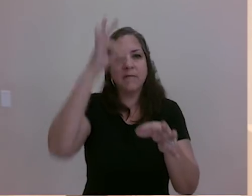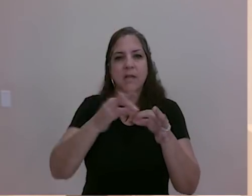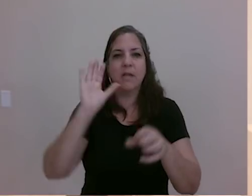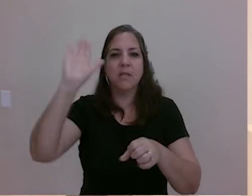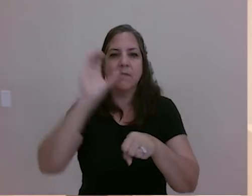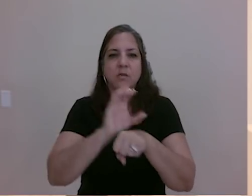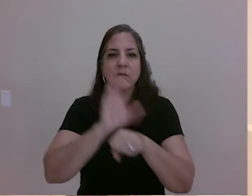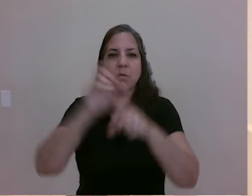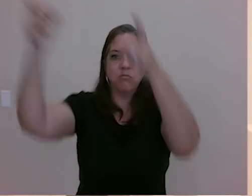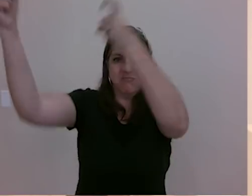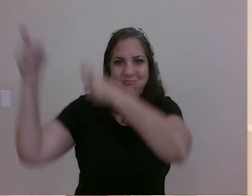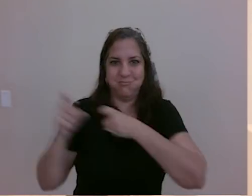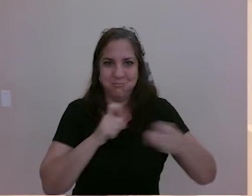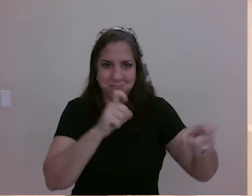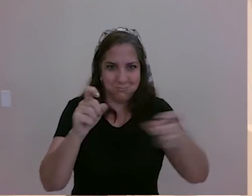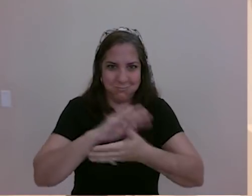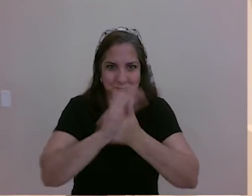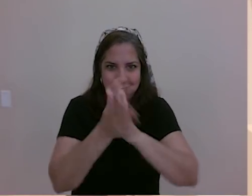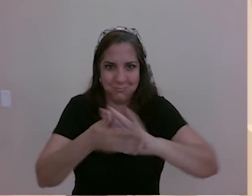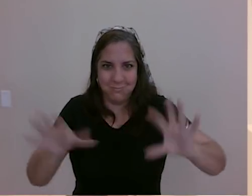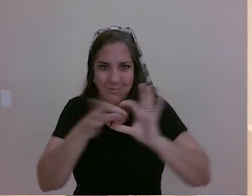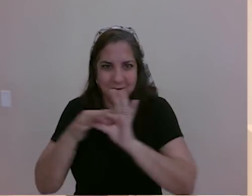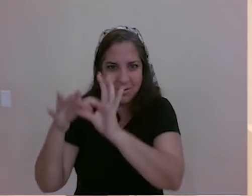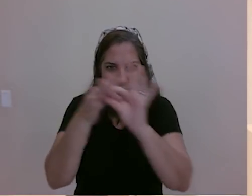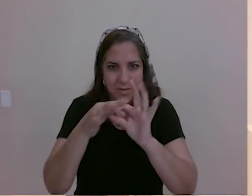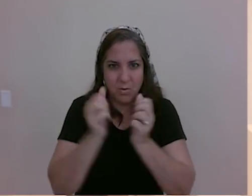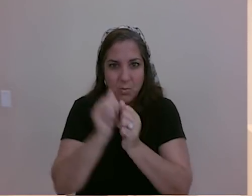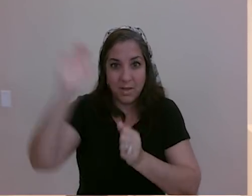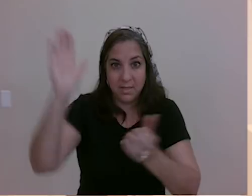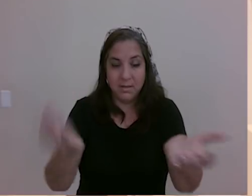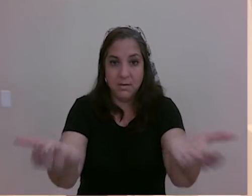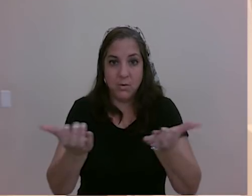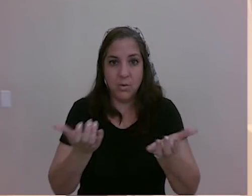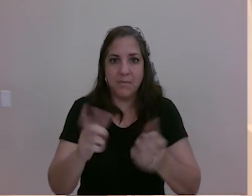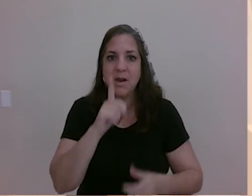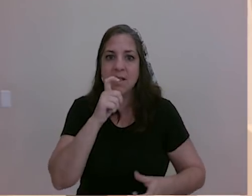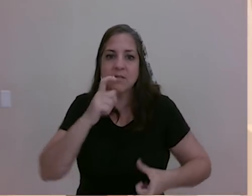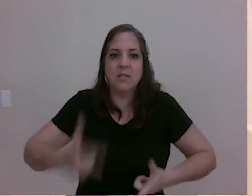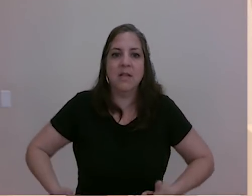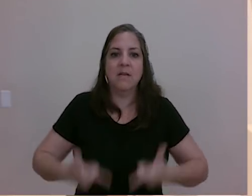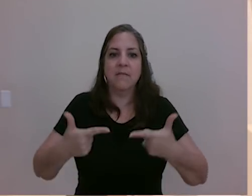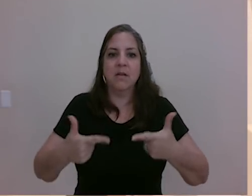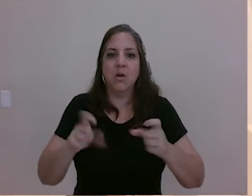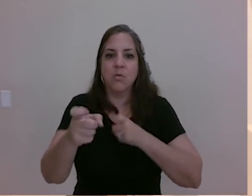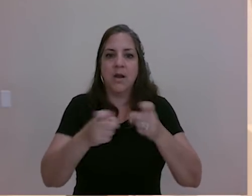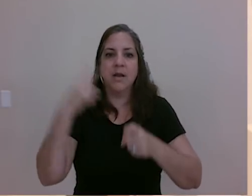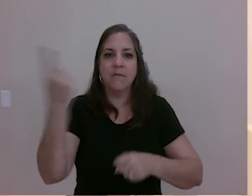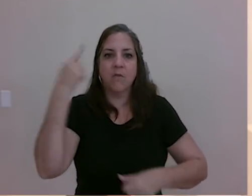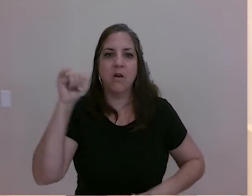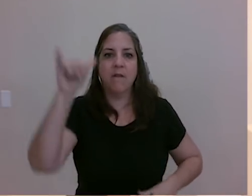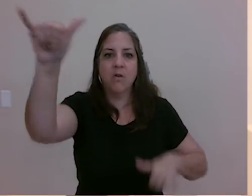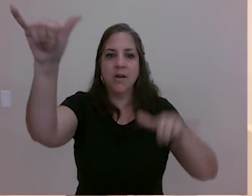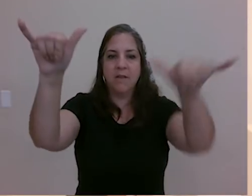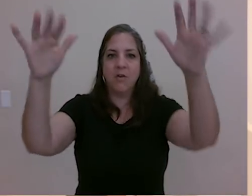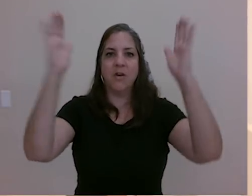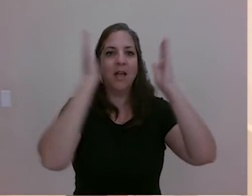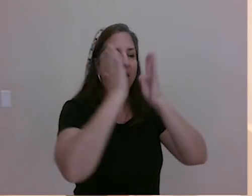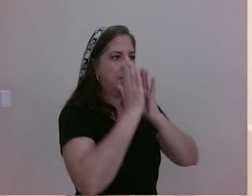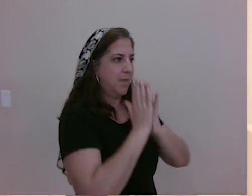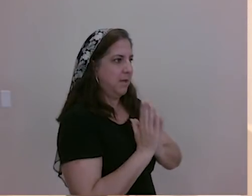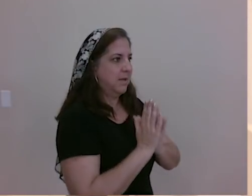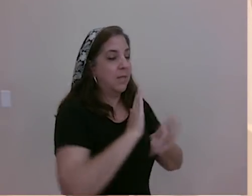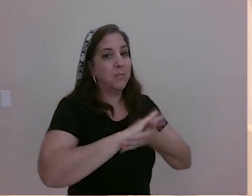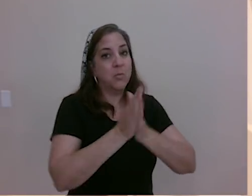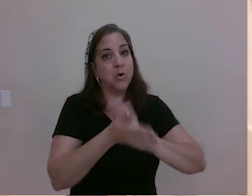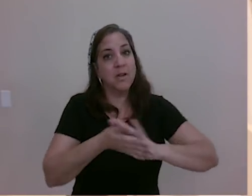graciously grant her peace and unity in accordance with your will, who live and reign forever and ever. Amen. Amen. The peace of the risen Lord be